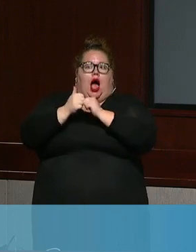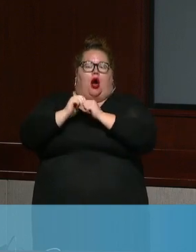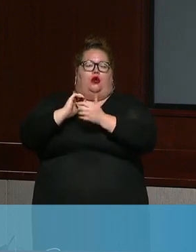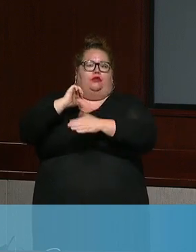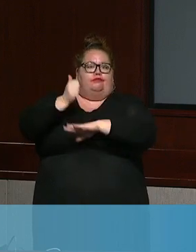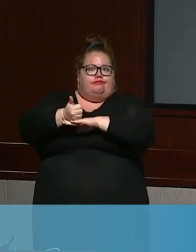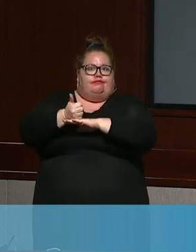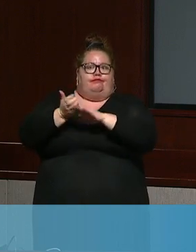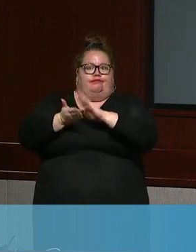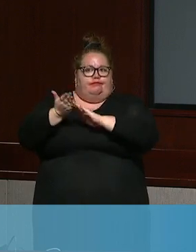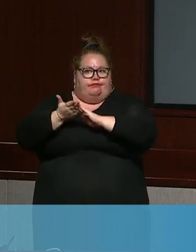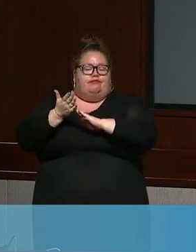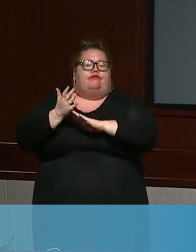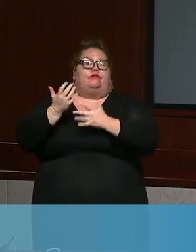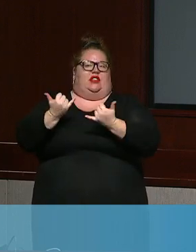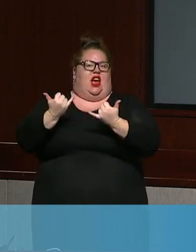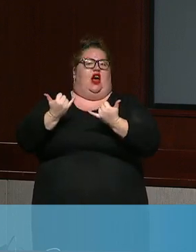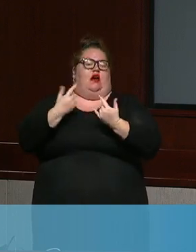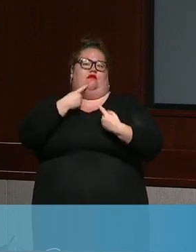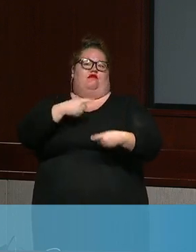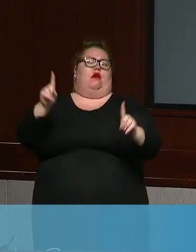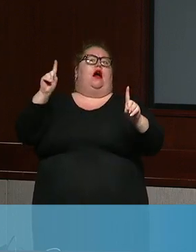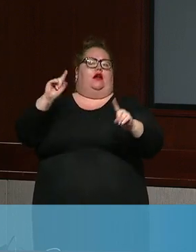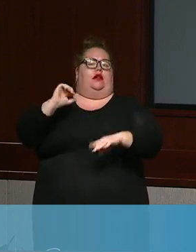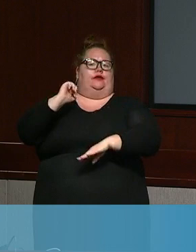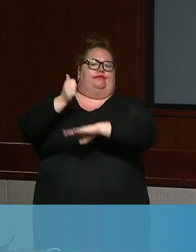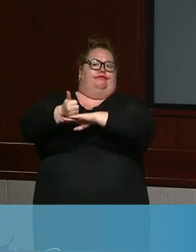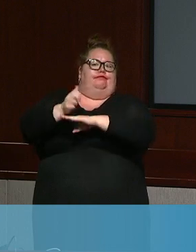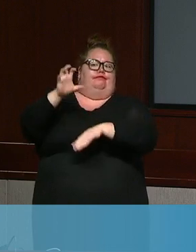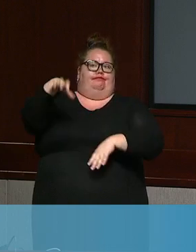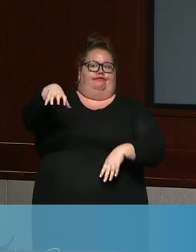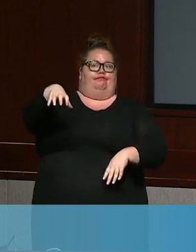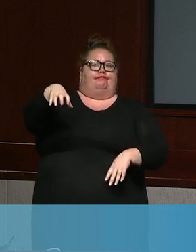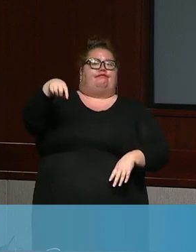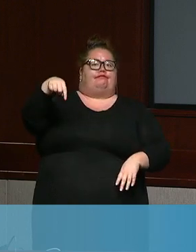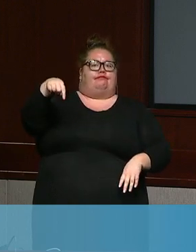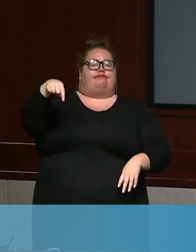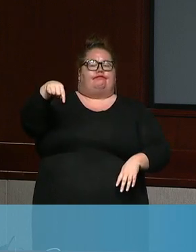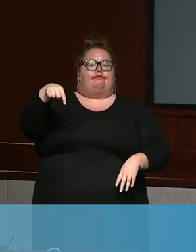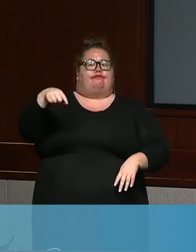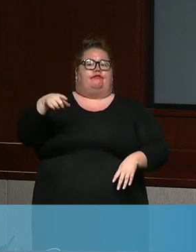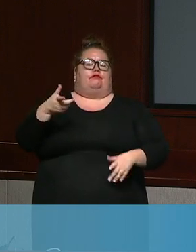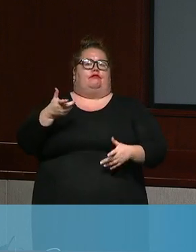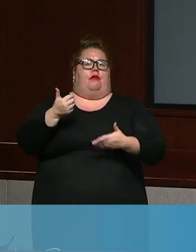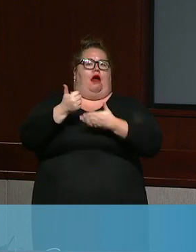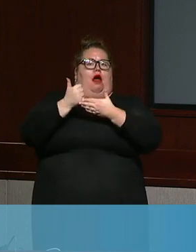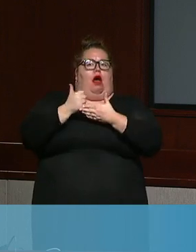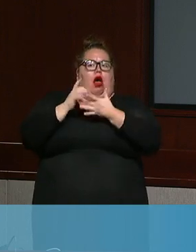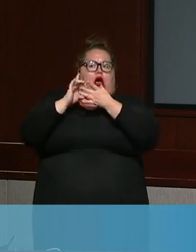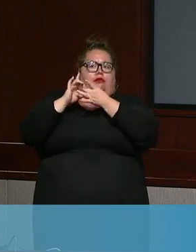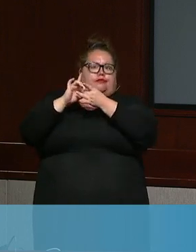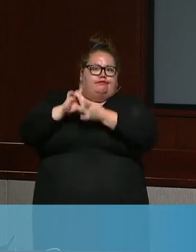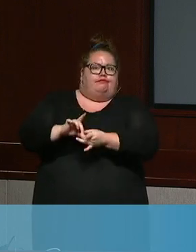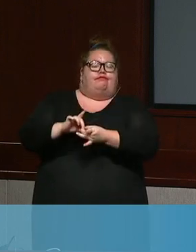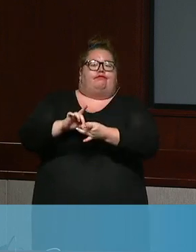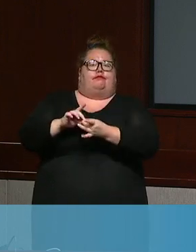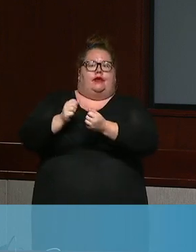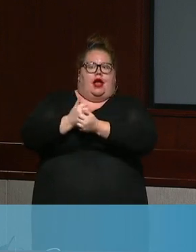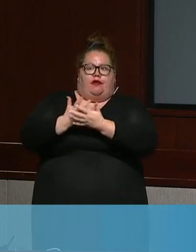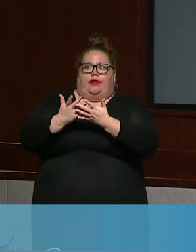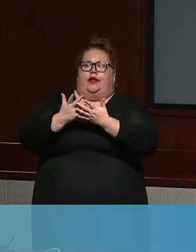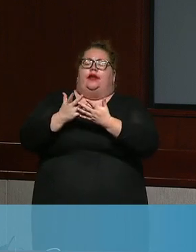has been talking to us and helping to coordinate activities. The objective is to